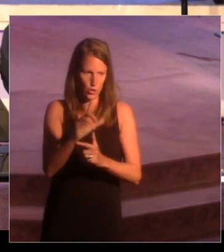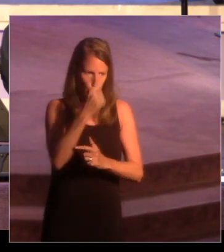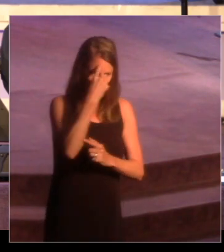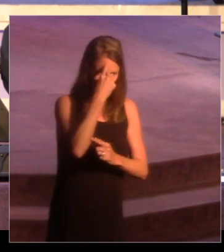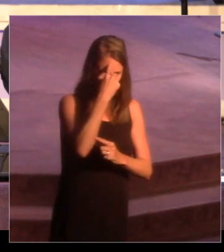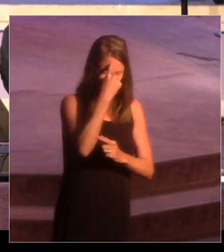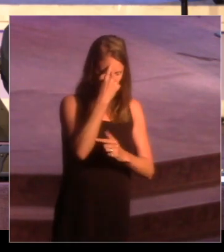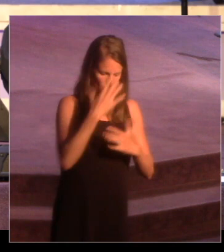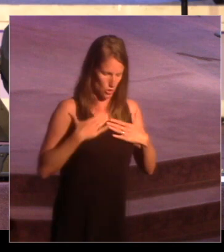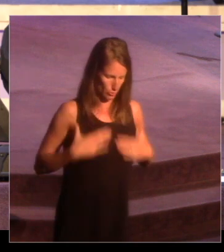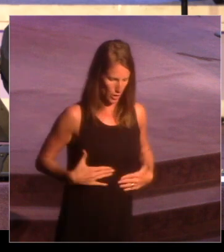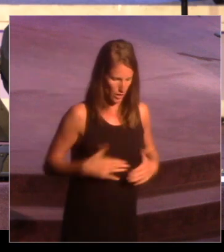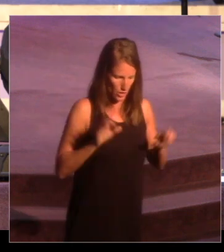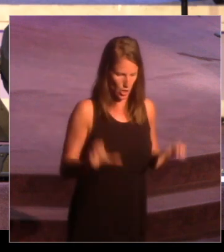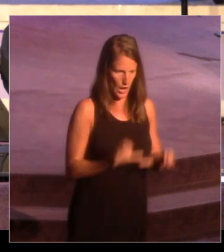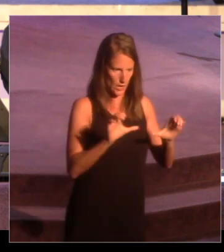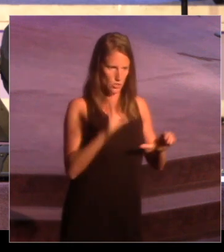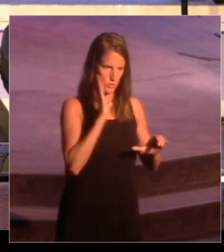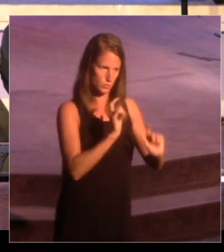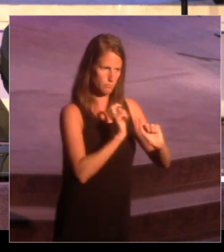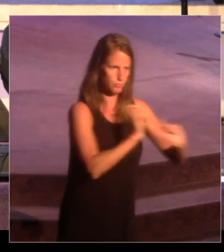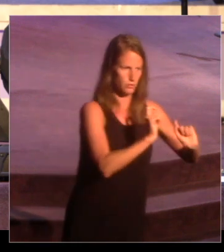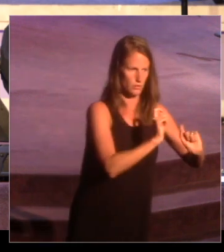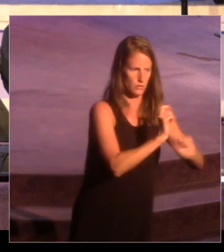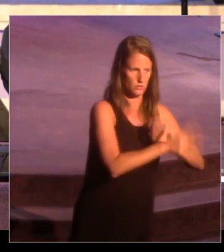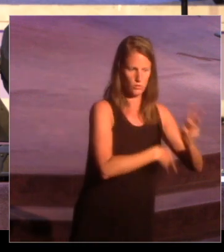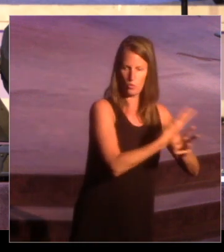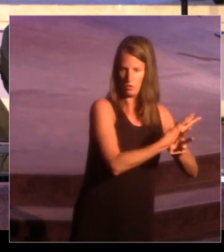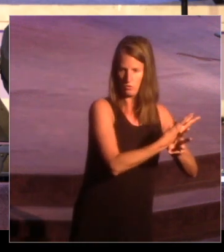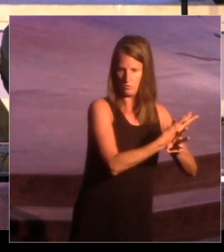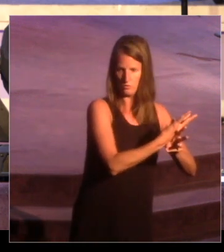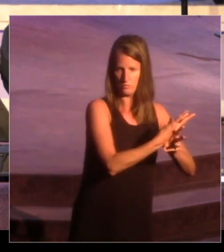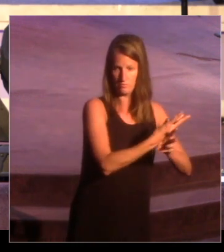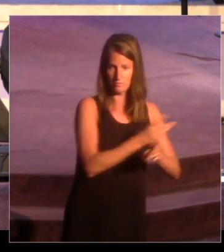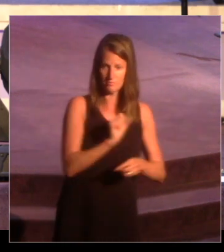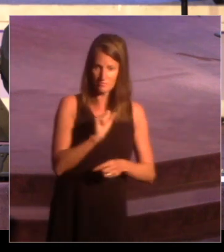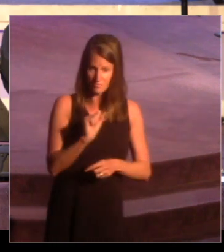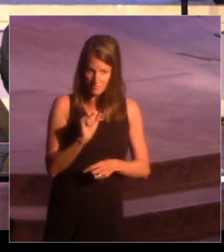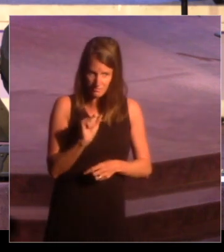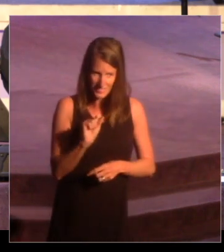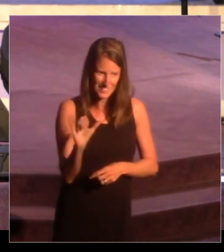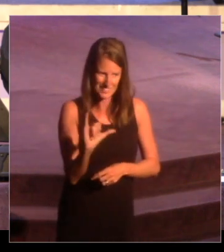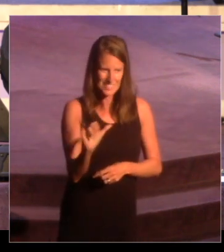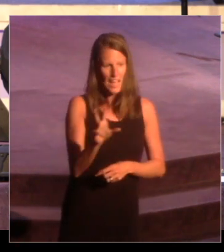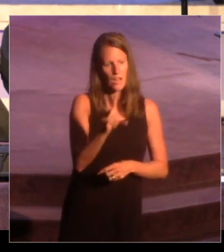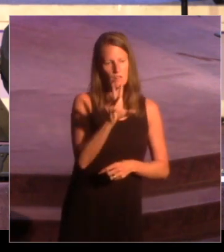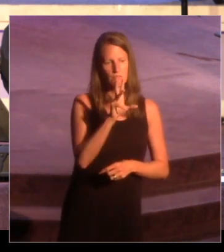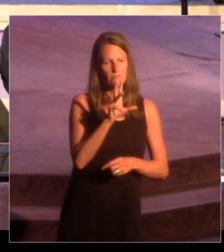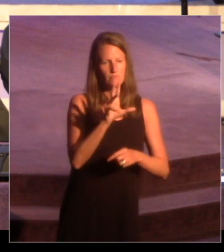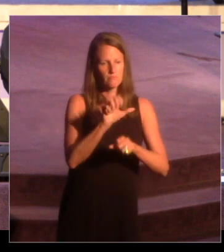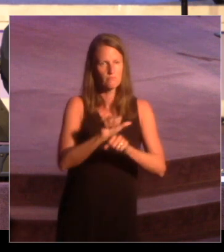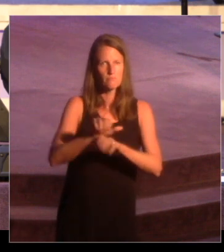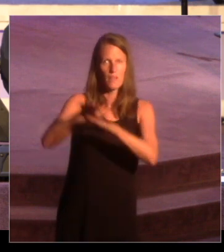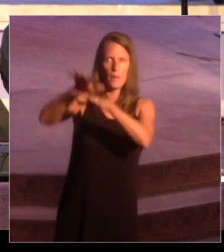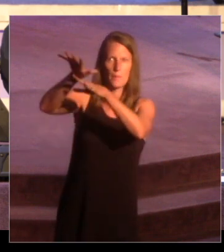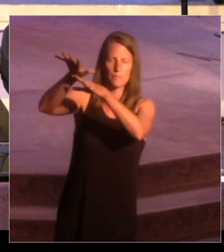every single time without fail. Our habits and our time are like water running down a hill. Water always takes the path of least